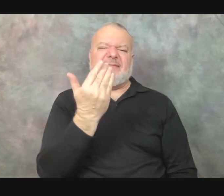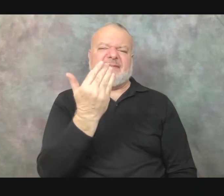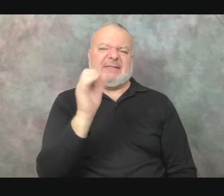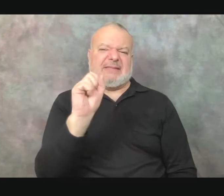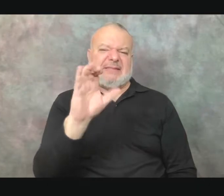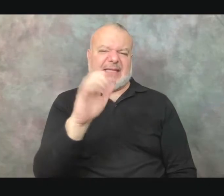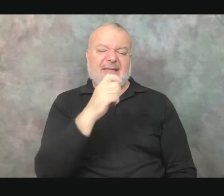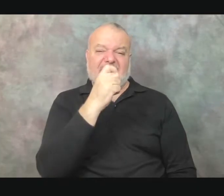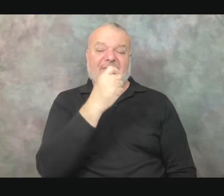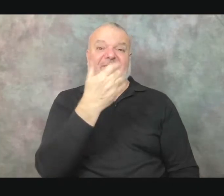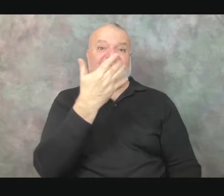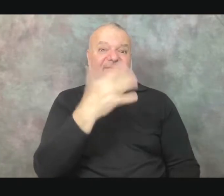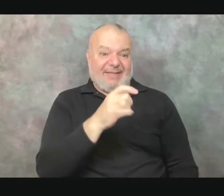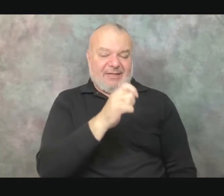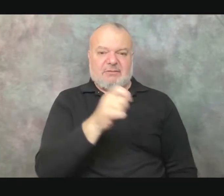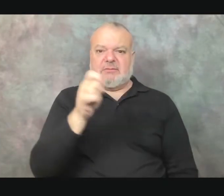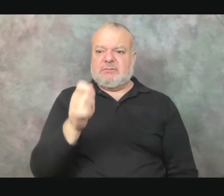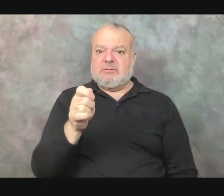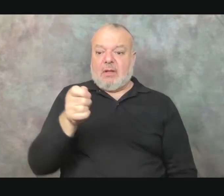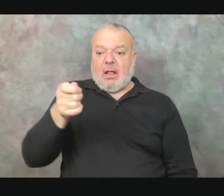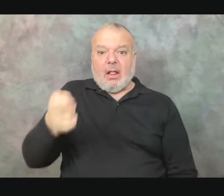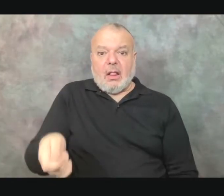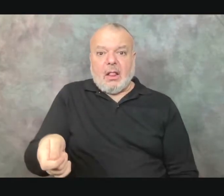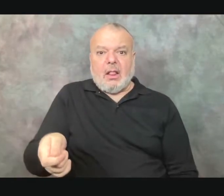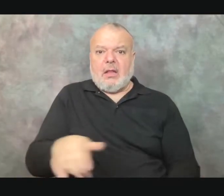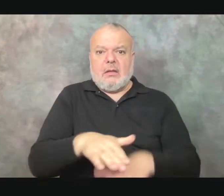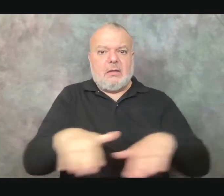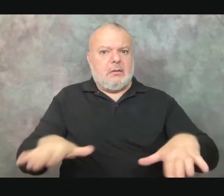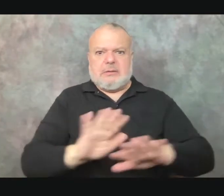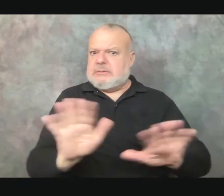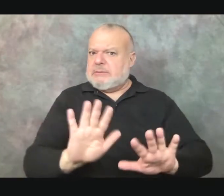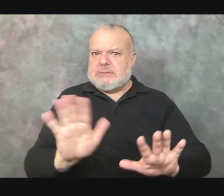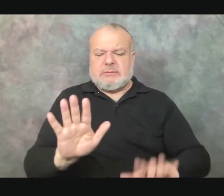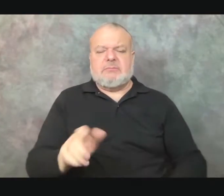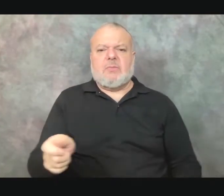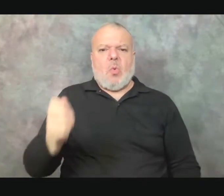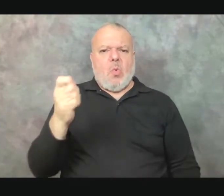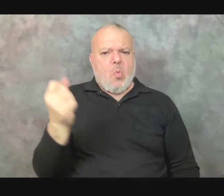minutes. A negative result will show 1 line like this.